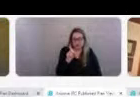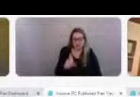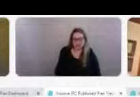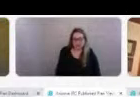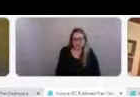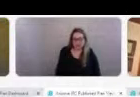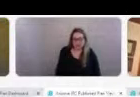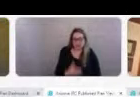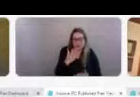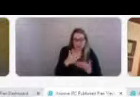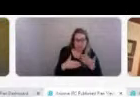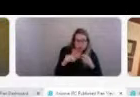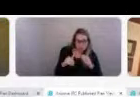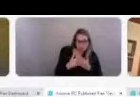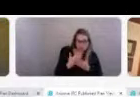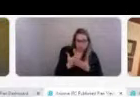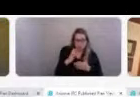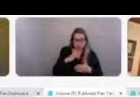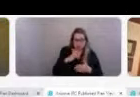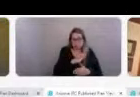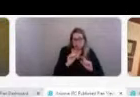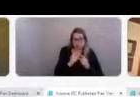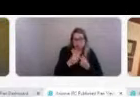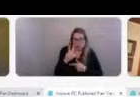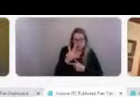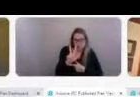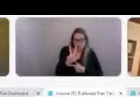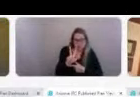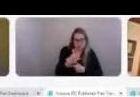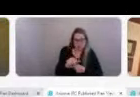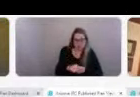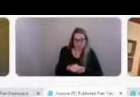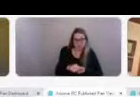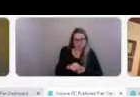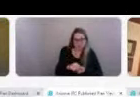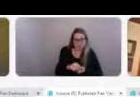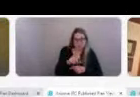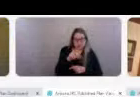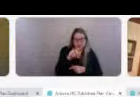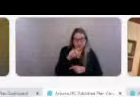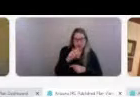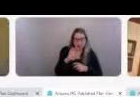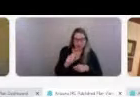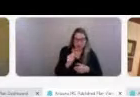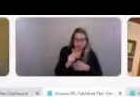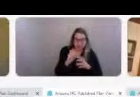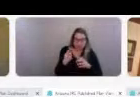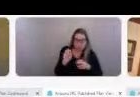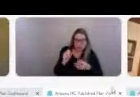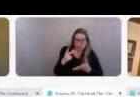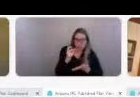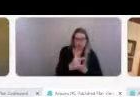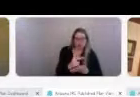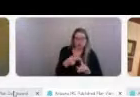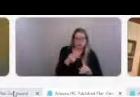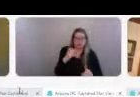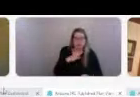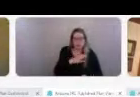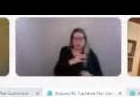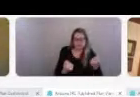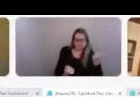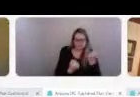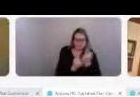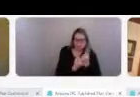i will be part of the new congressional district 3 in the draft maps approved by the commission i support